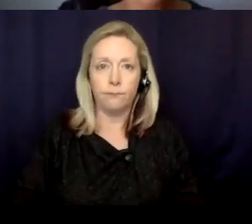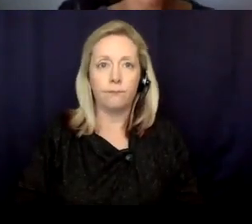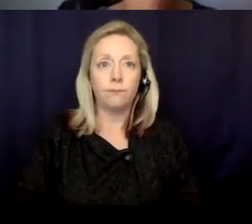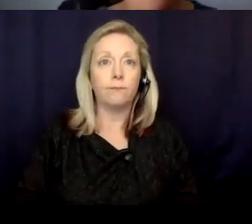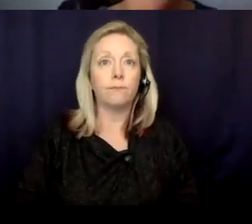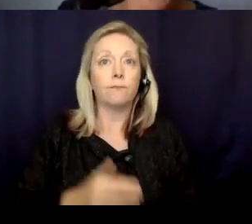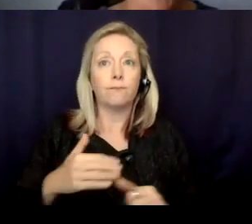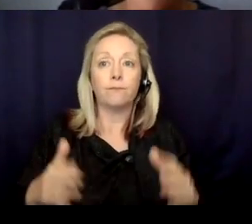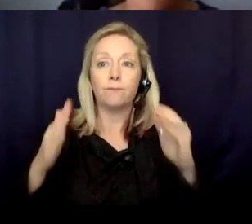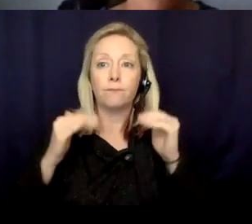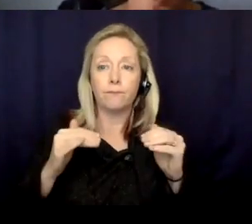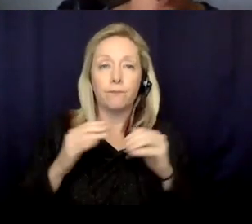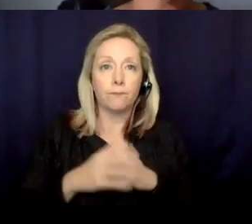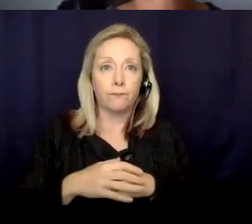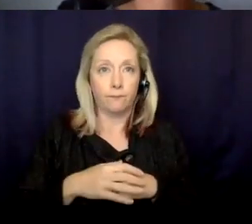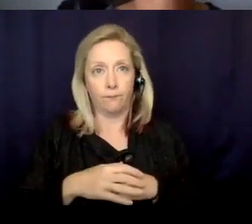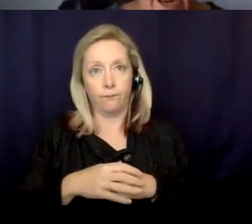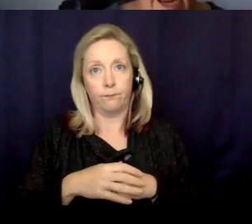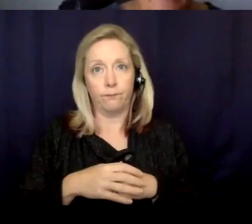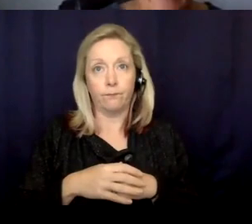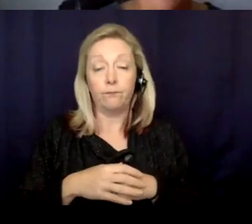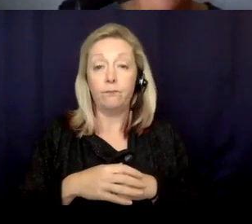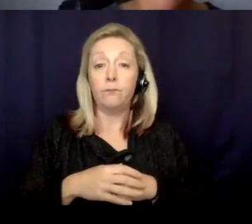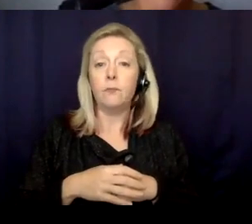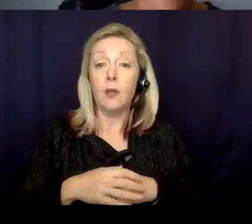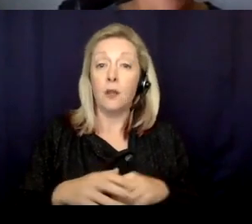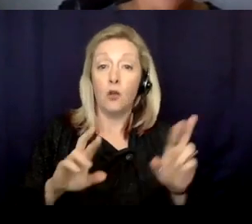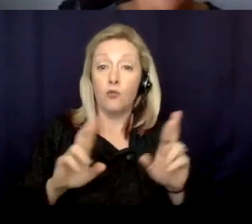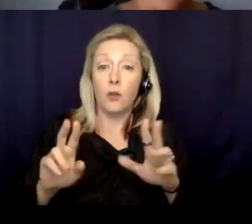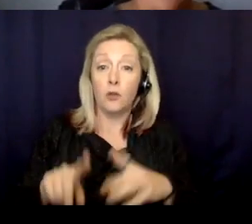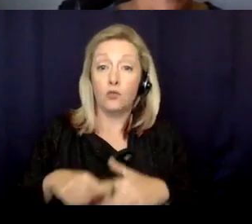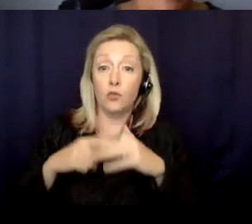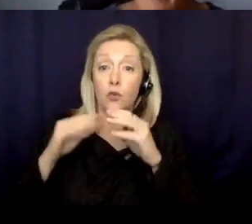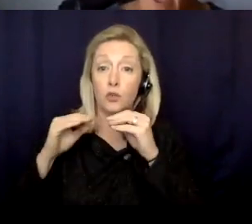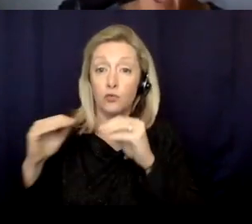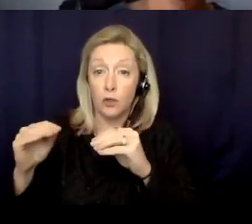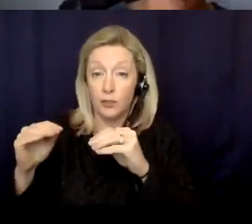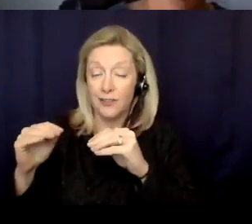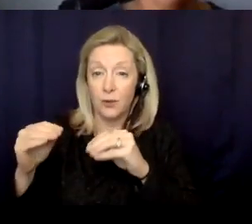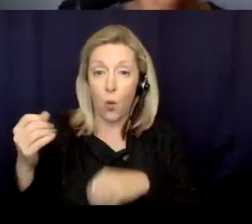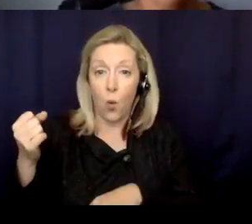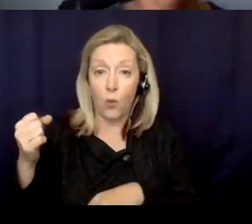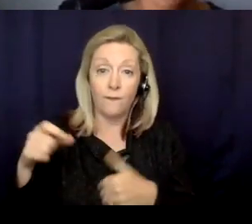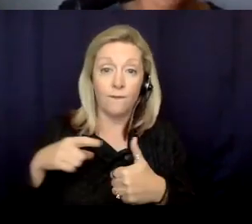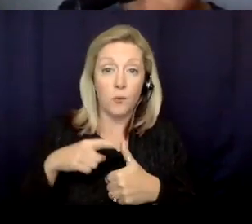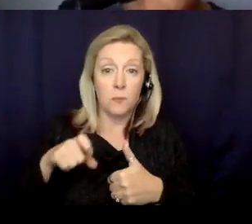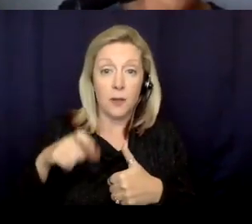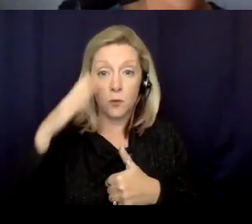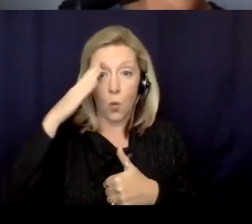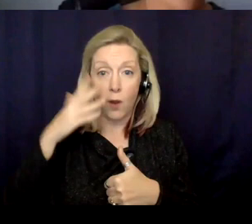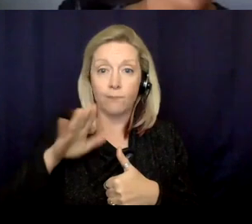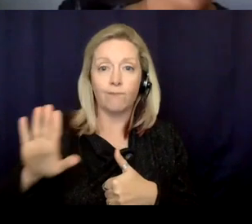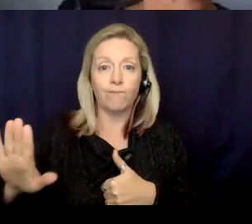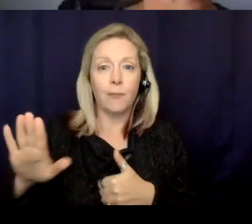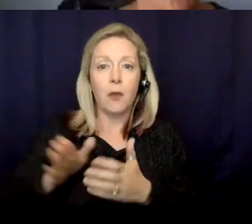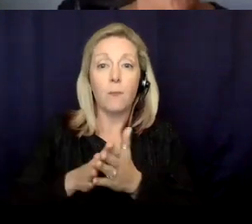Okay. Before beginning, some of the things you need to know. Motivation. What